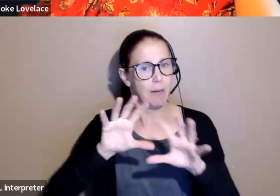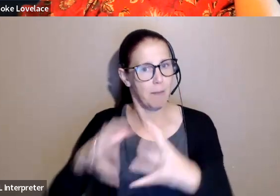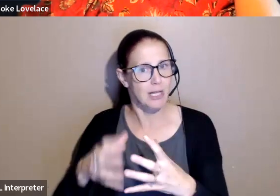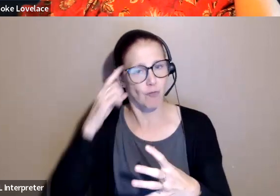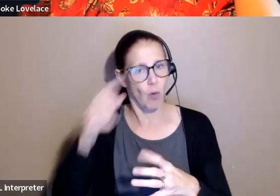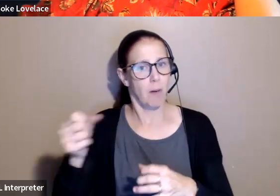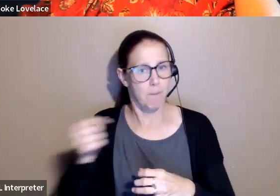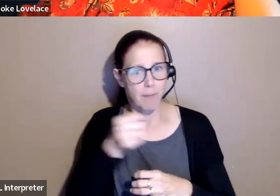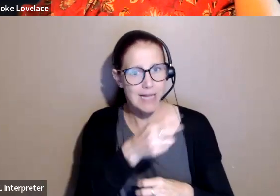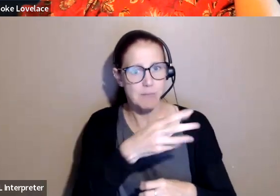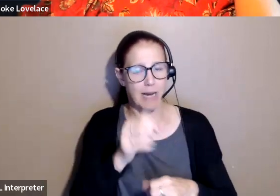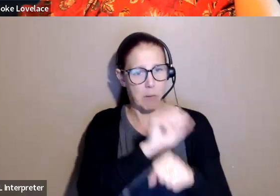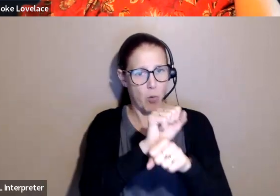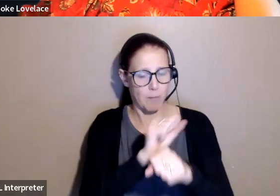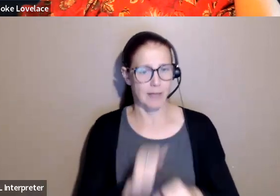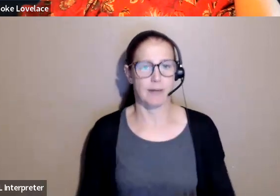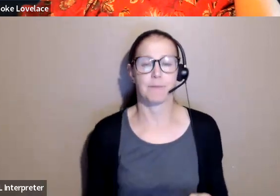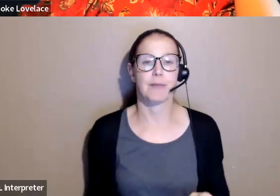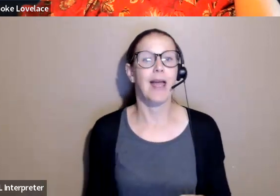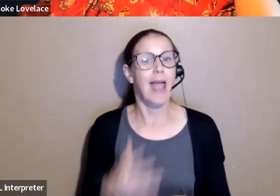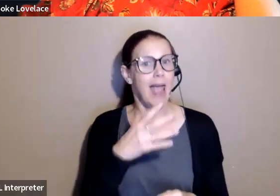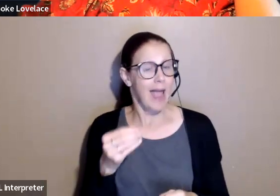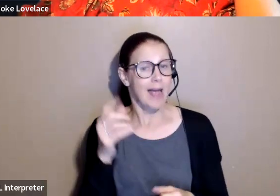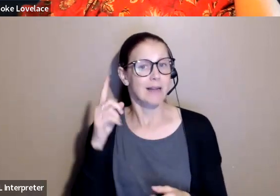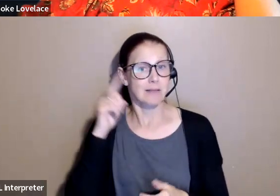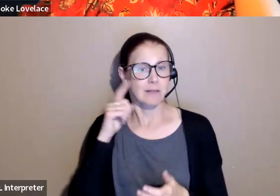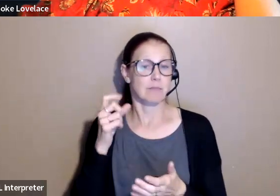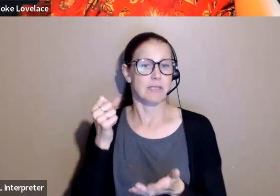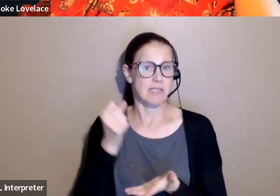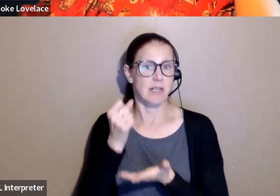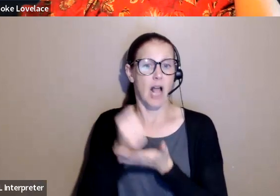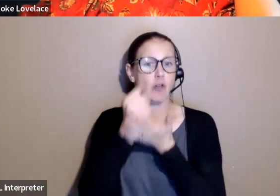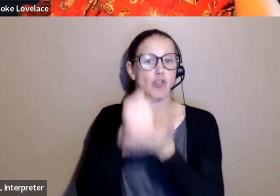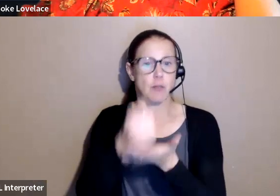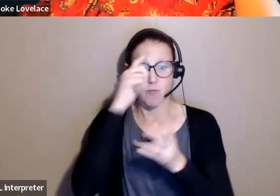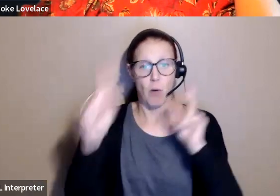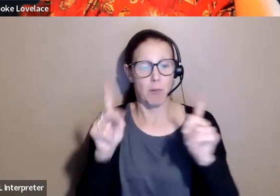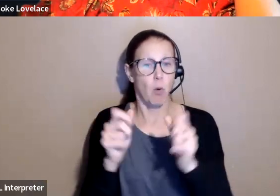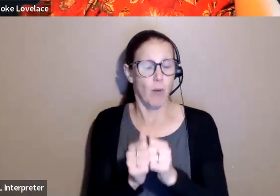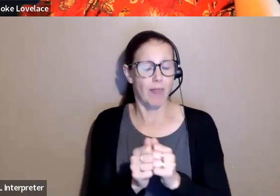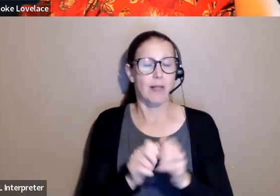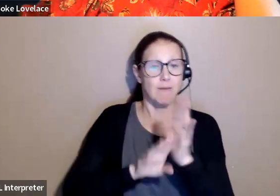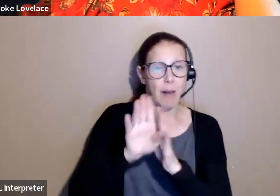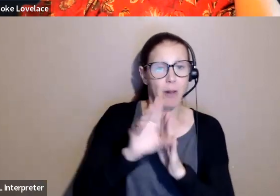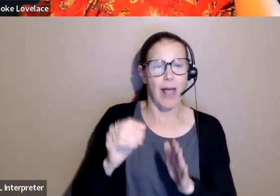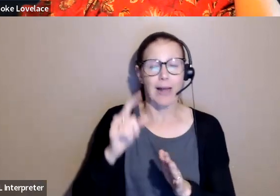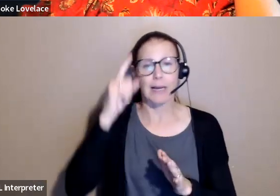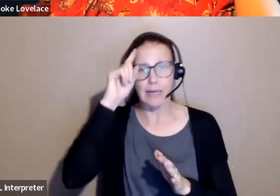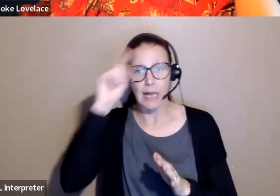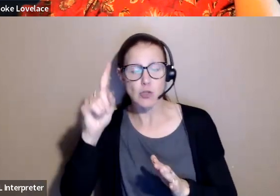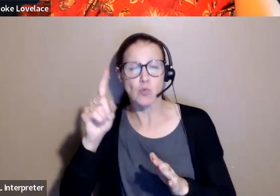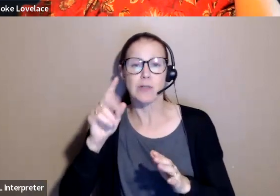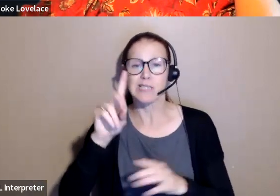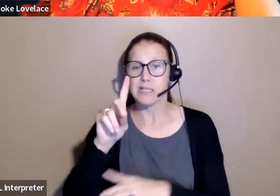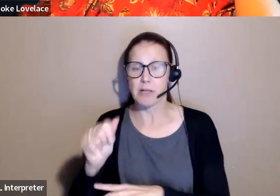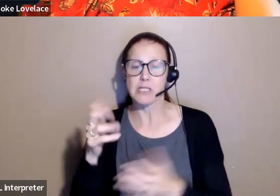employment, as well as scholarships for people with developmental, intellectual disabilities who want to